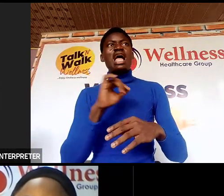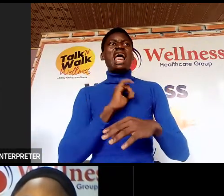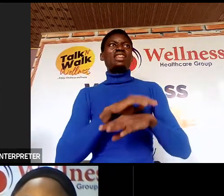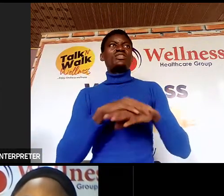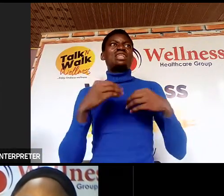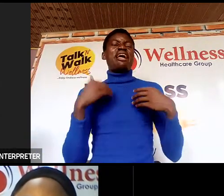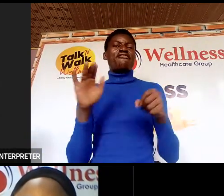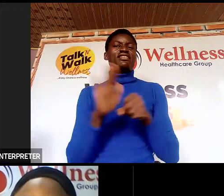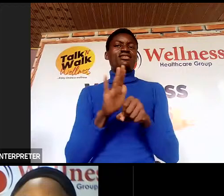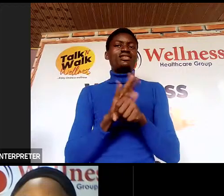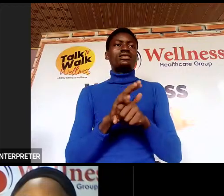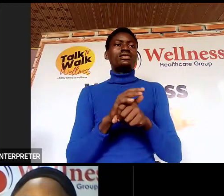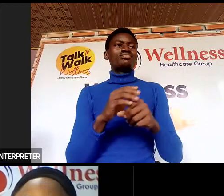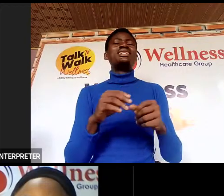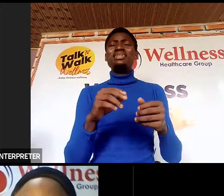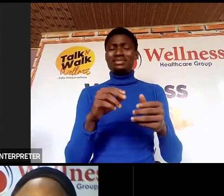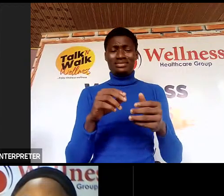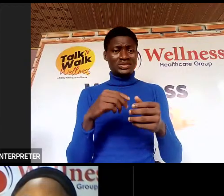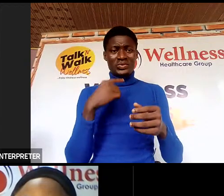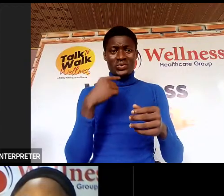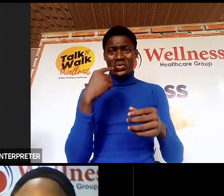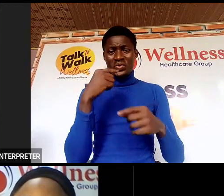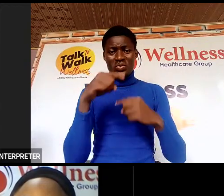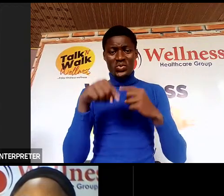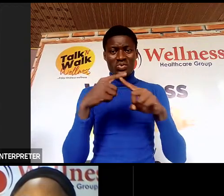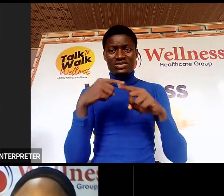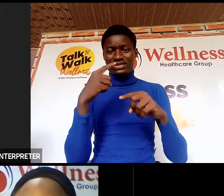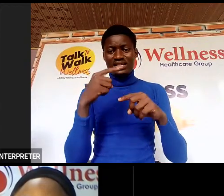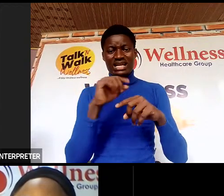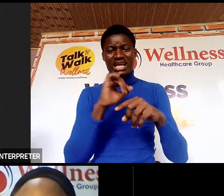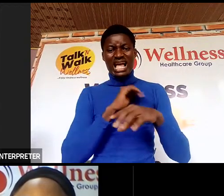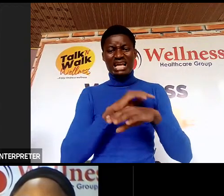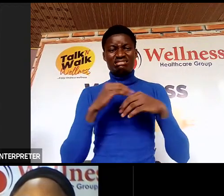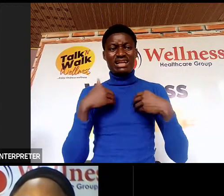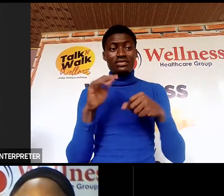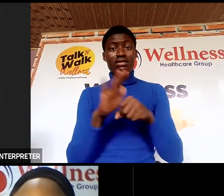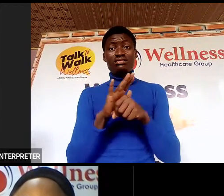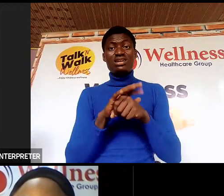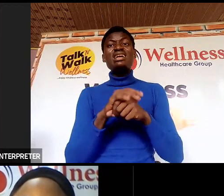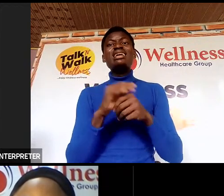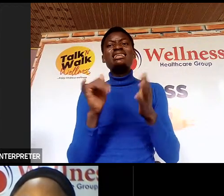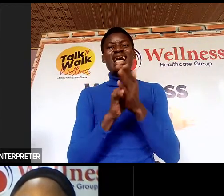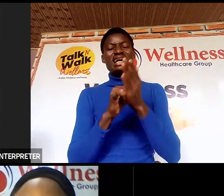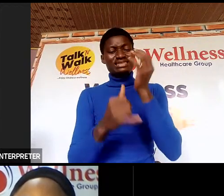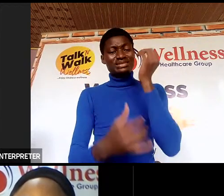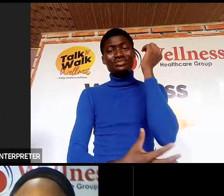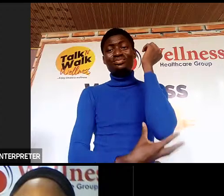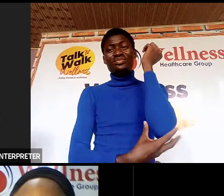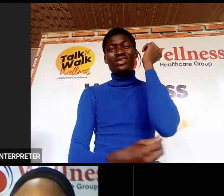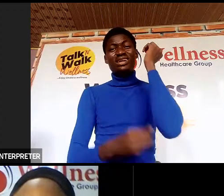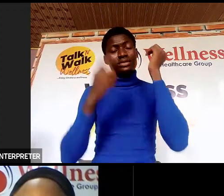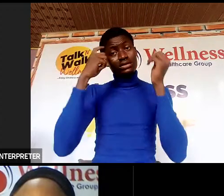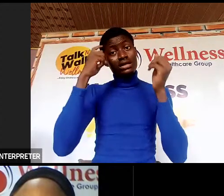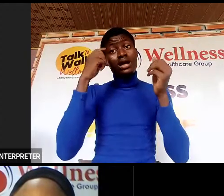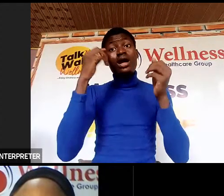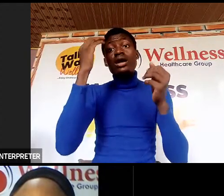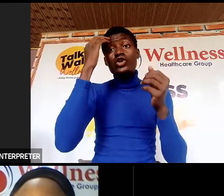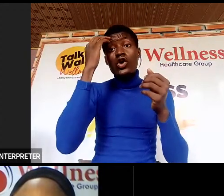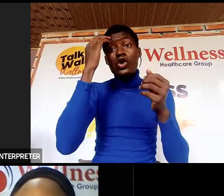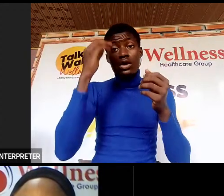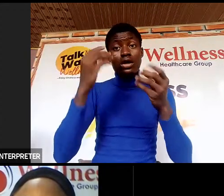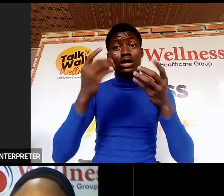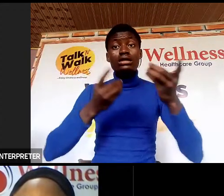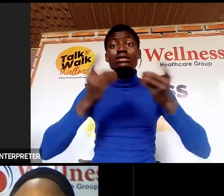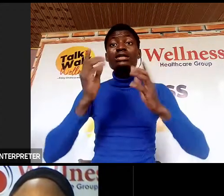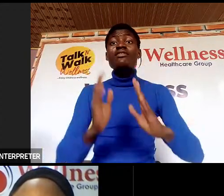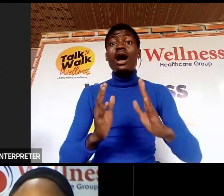I've seen drivers that earn 30,000. I'll be doing a joy susu by themselves and be putting 2,000 naira, 3,000 naira aside.